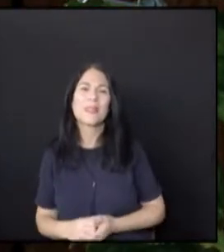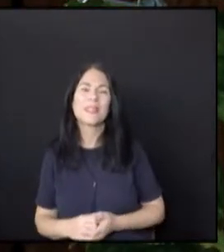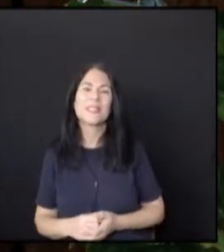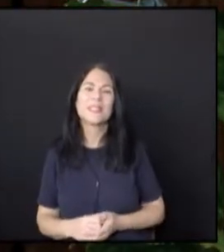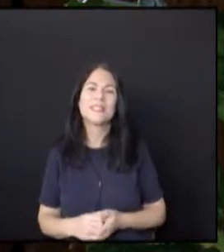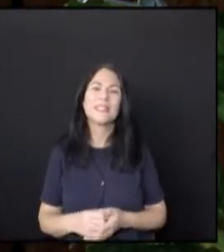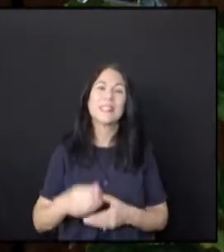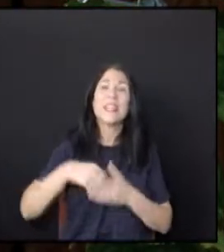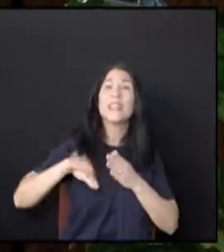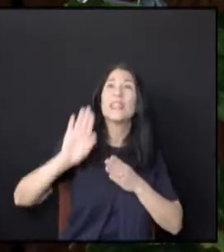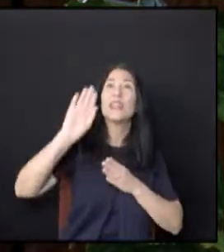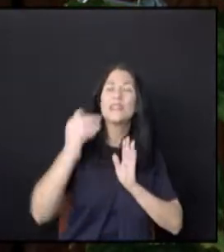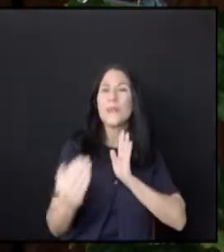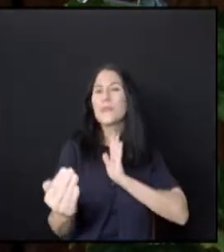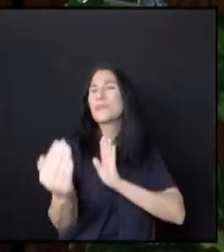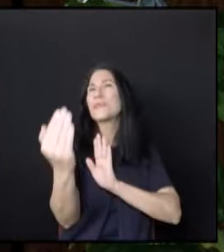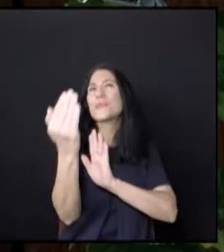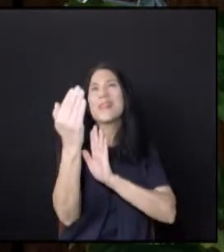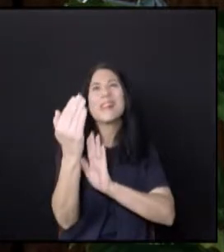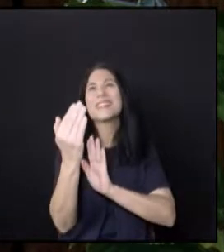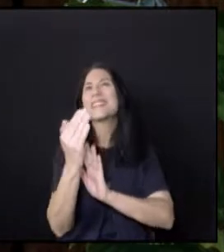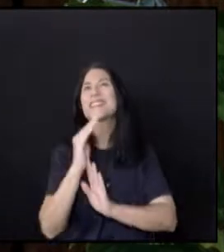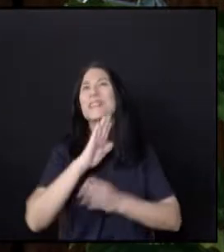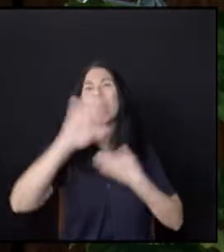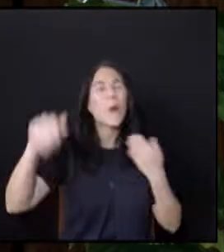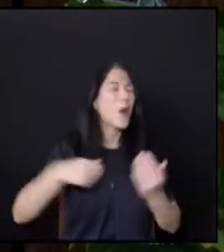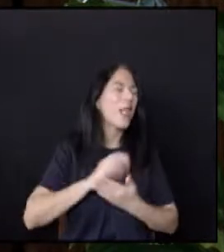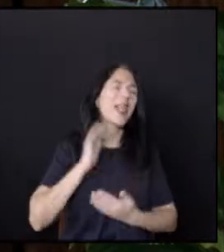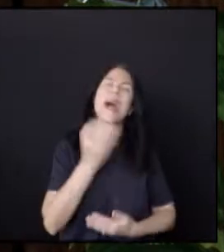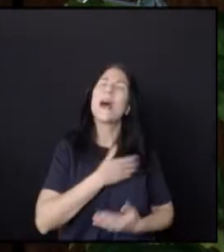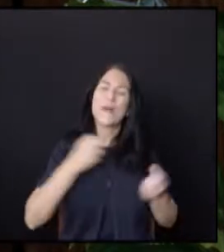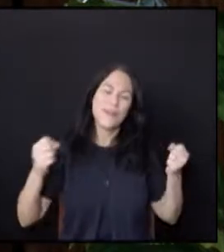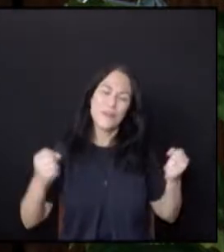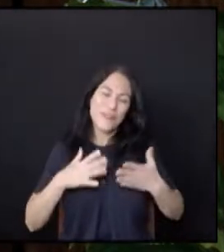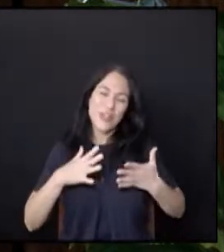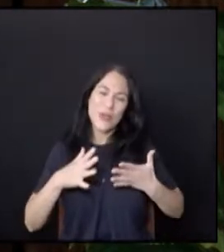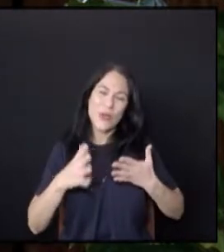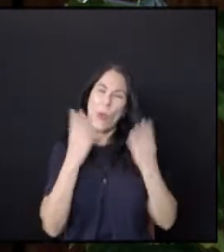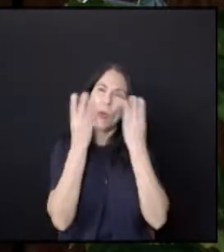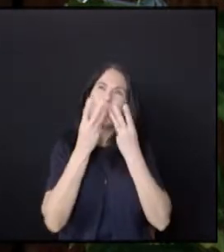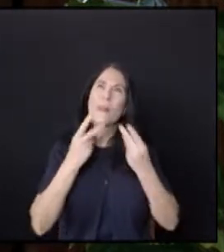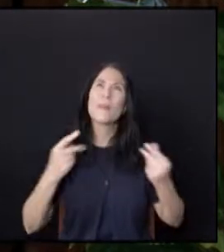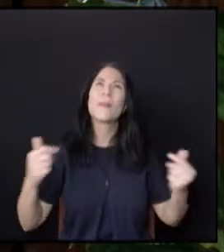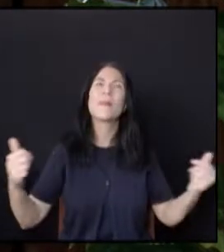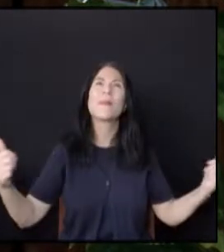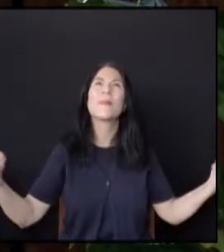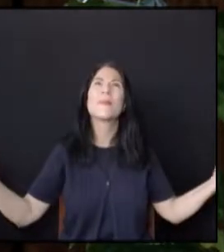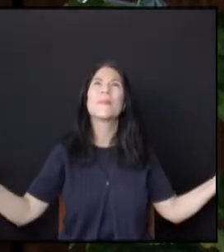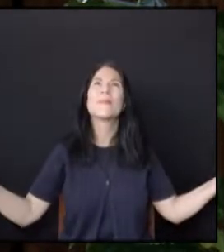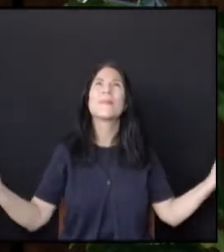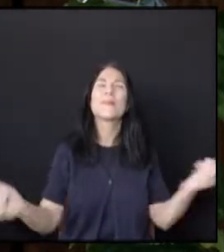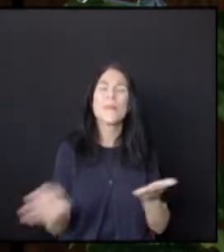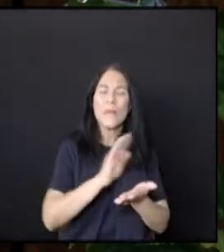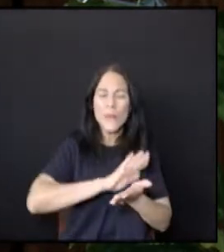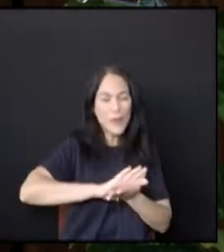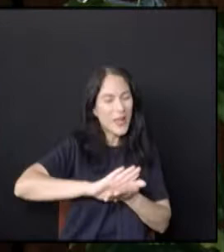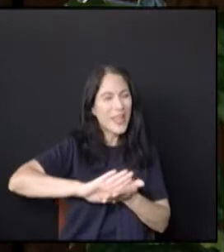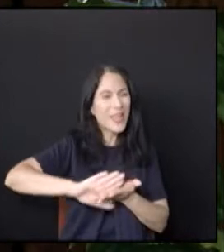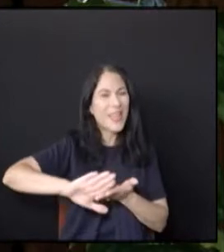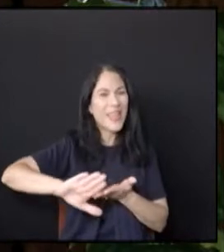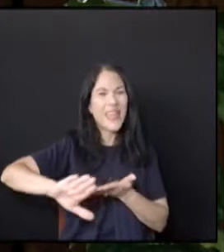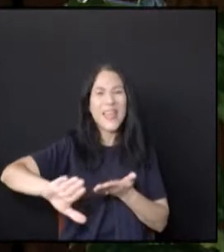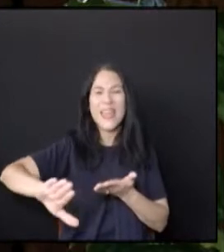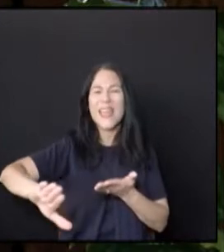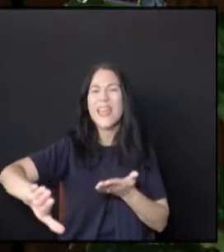And in your presence, all our fears are washed away. They're washed away.